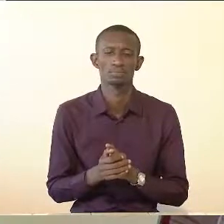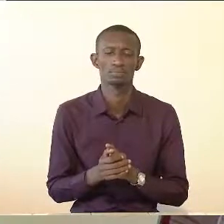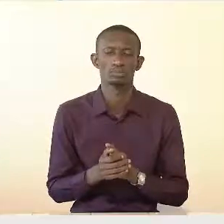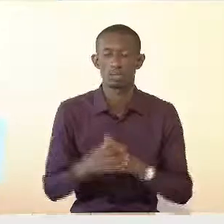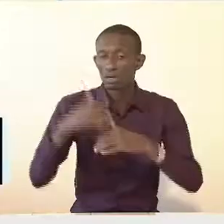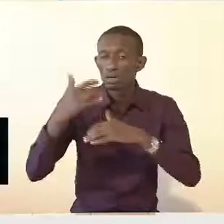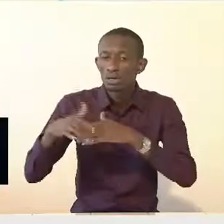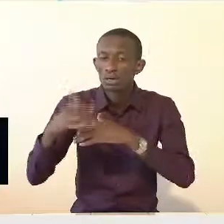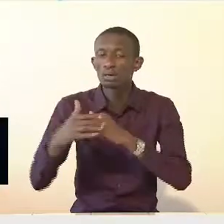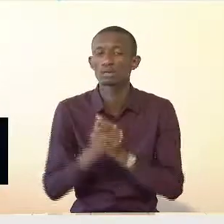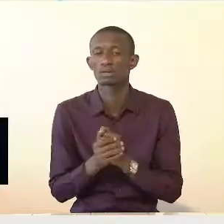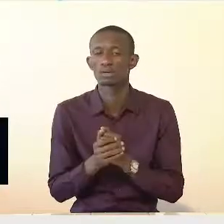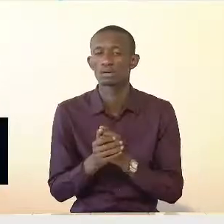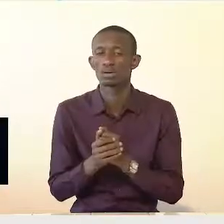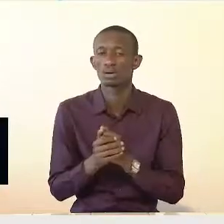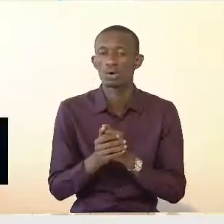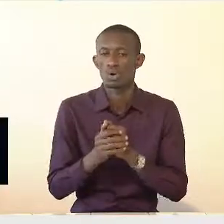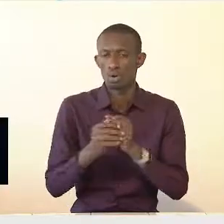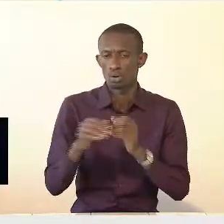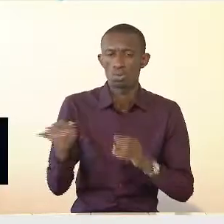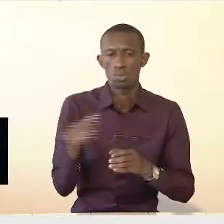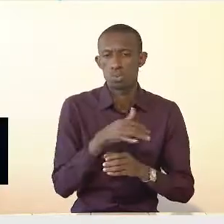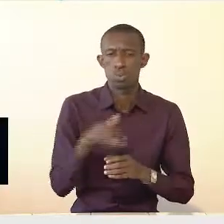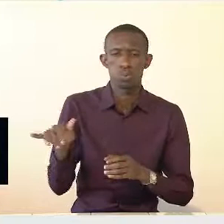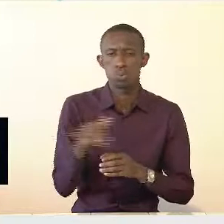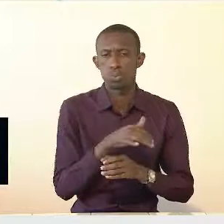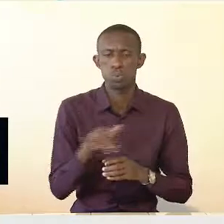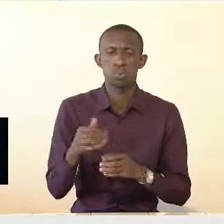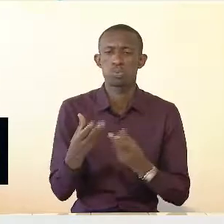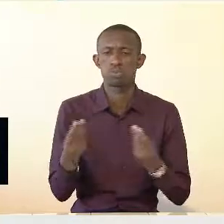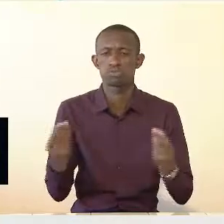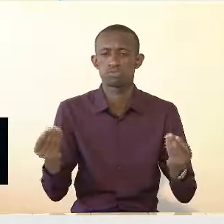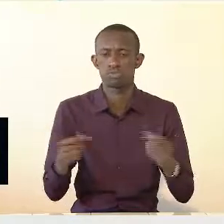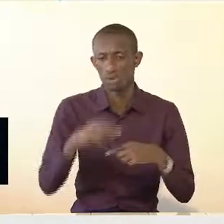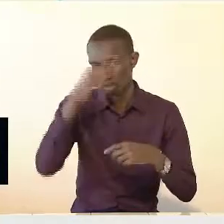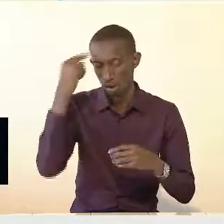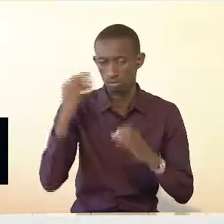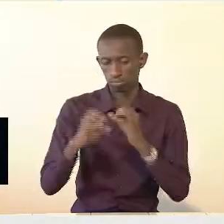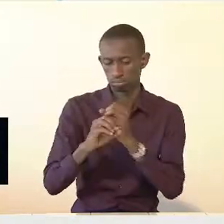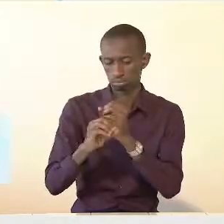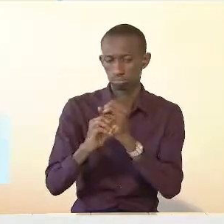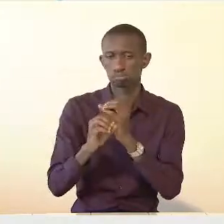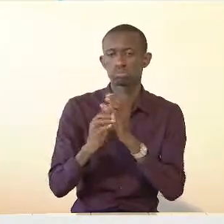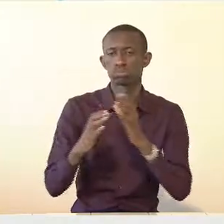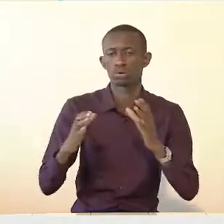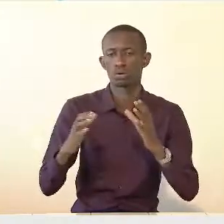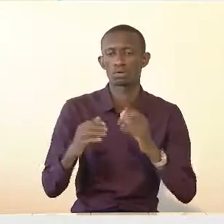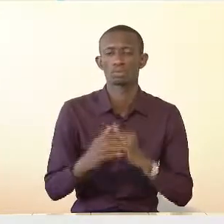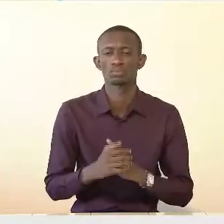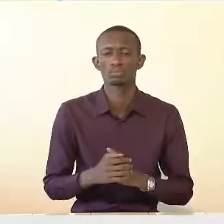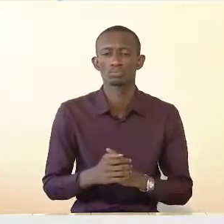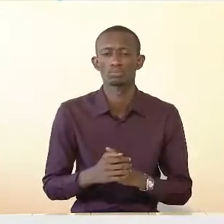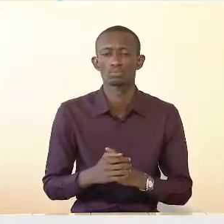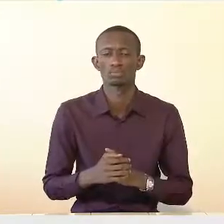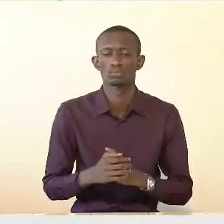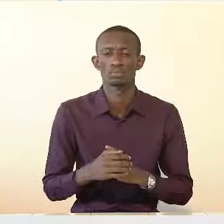blood flow will increase and temperature will be able to, the temperature will be able to